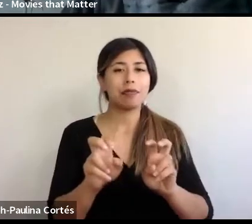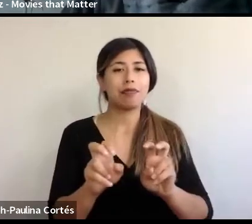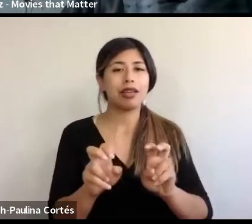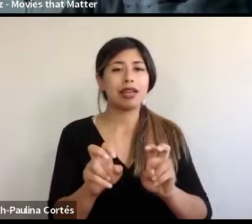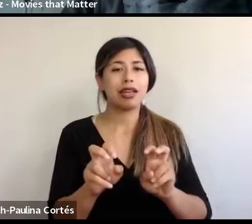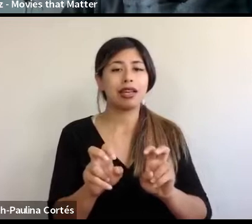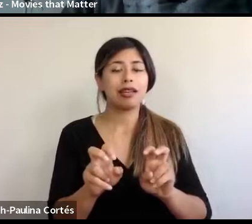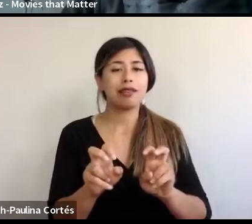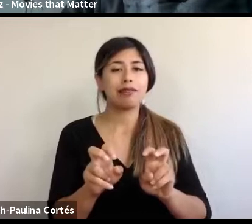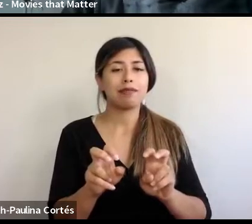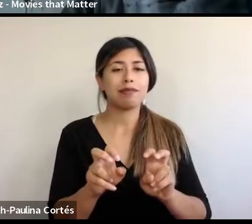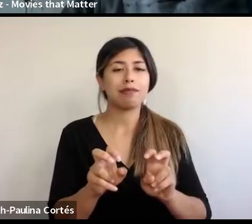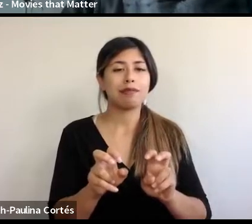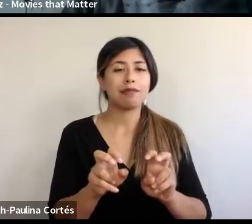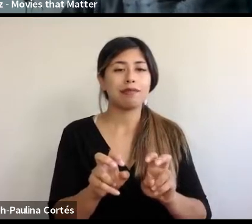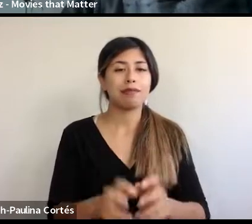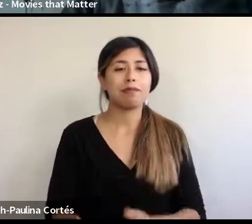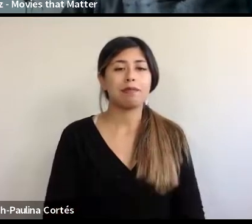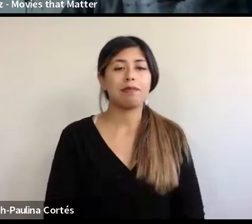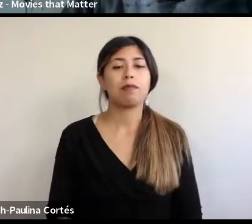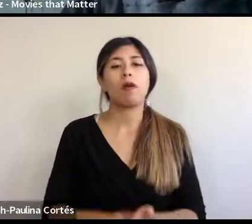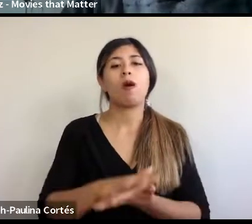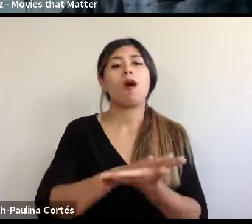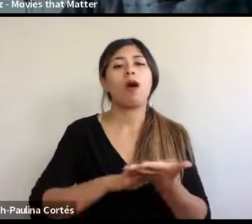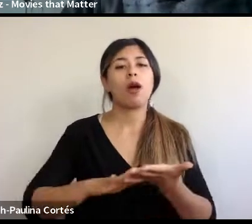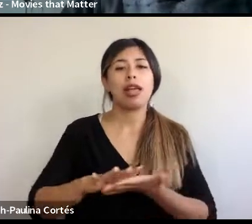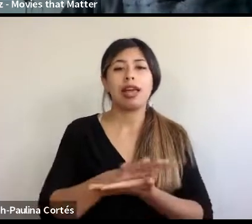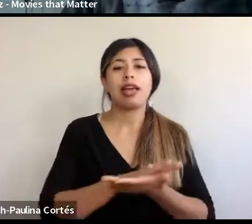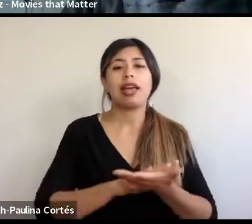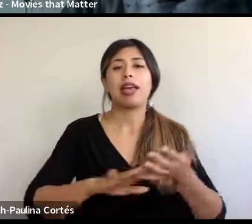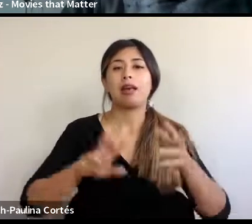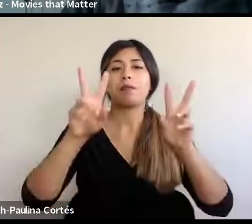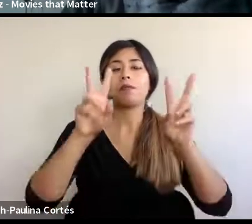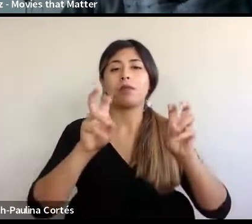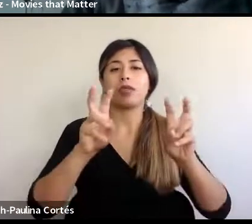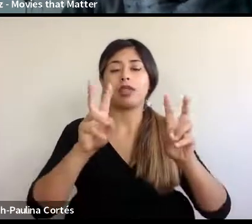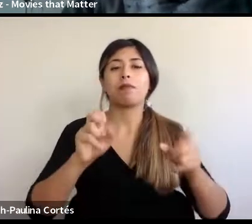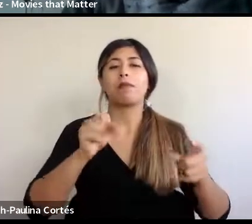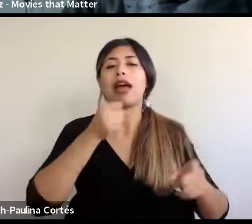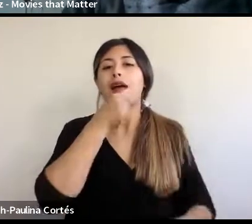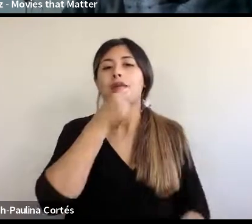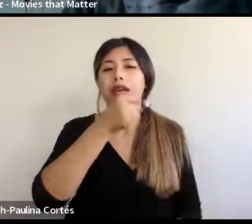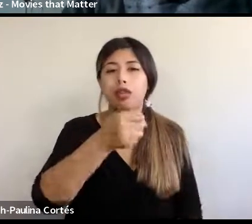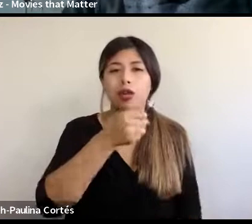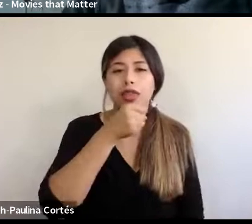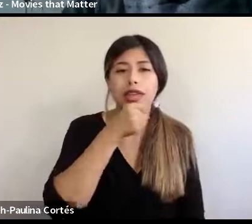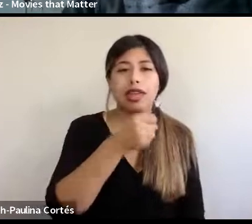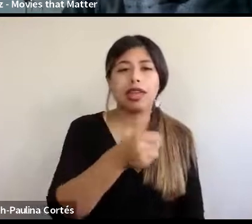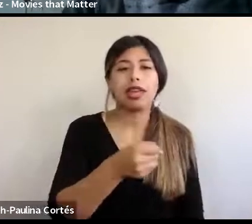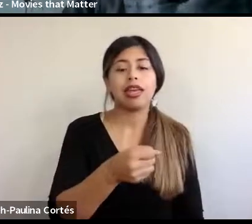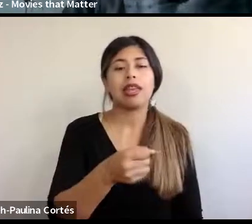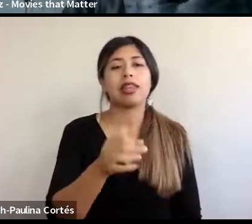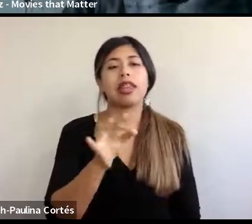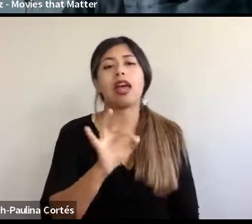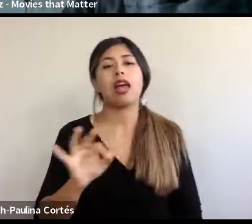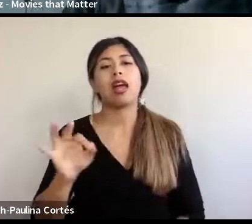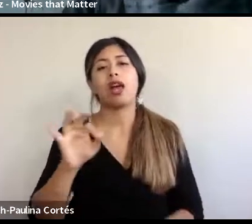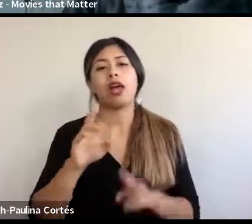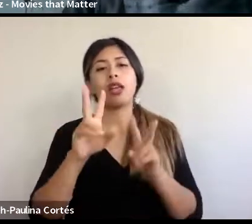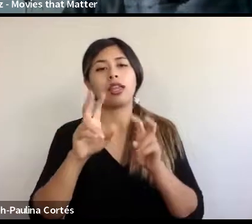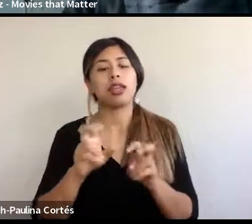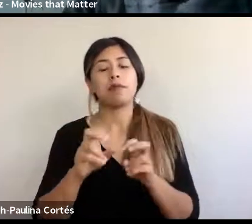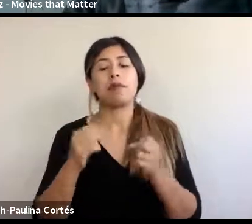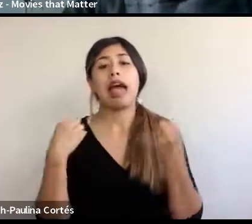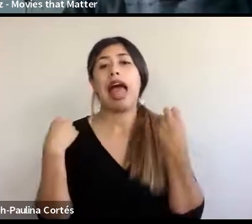say, journalistic stories and stories of activists, which are maybe not that like